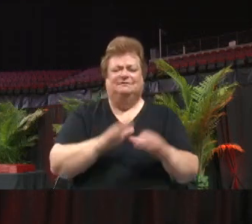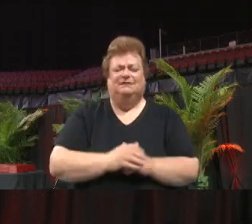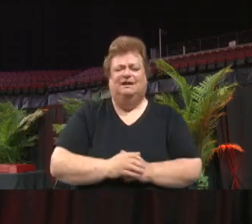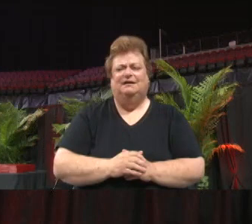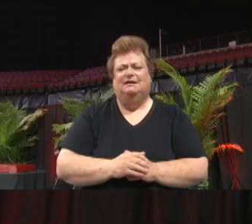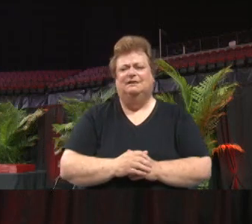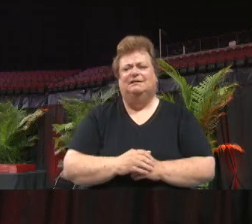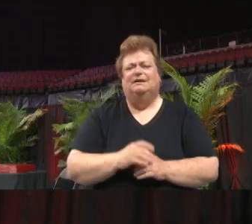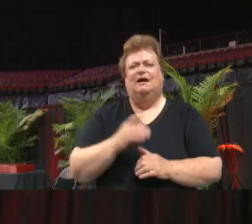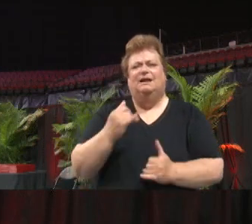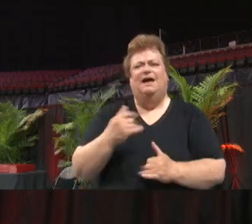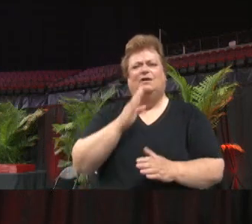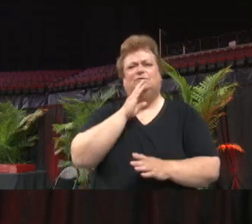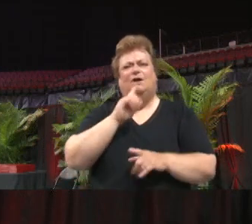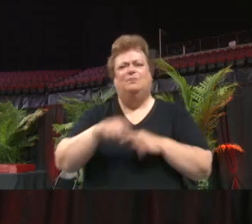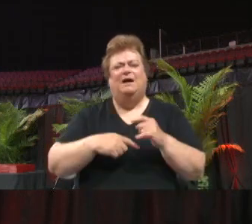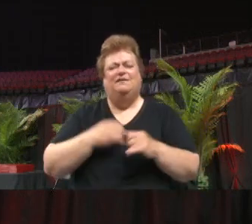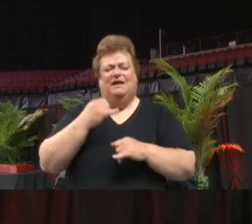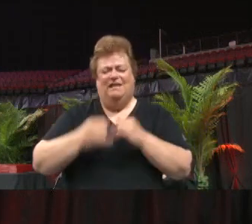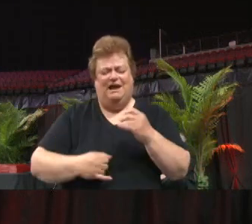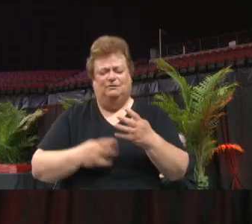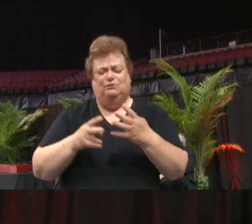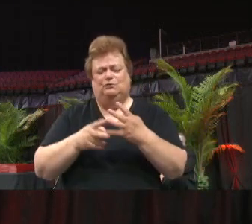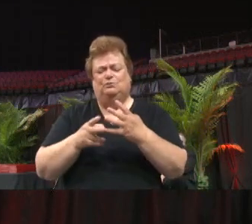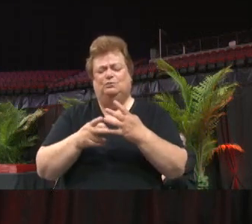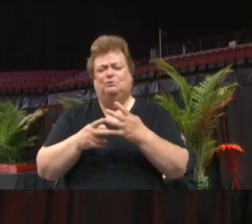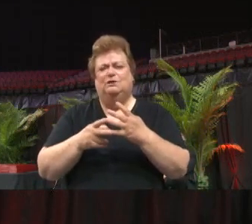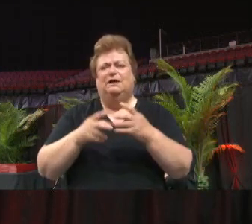to talk about the importance of our last two links, diversity and unity.